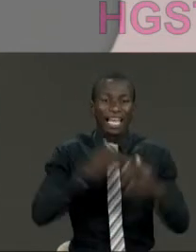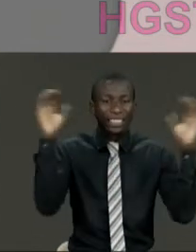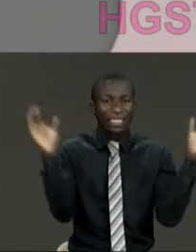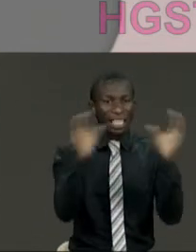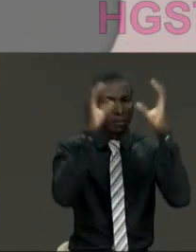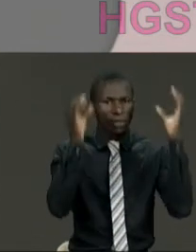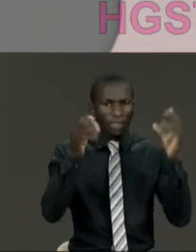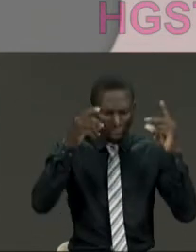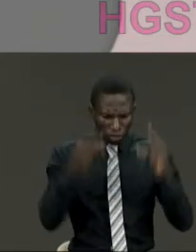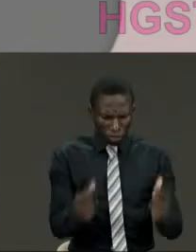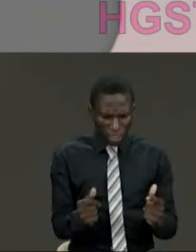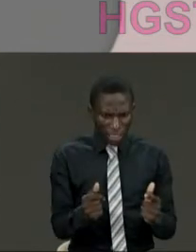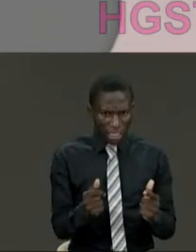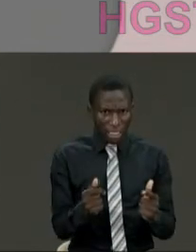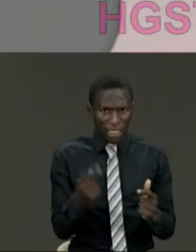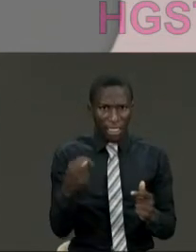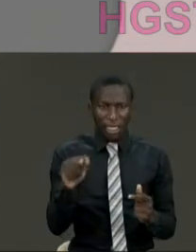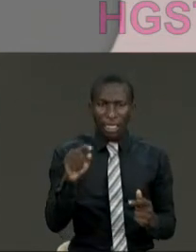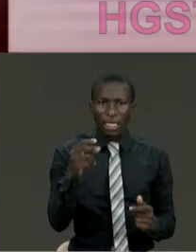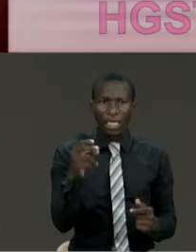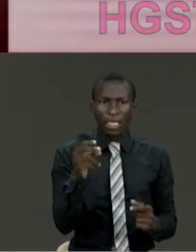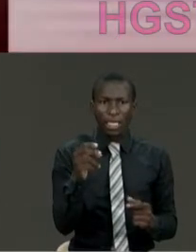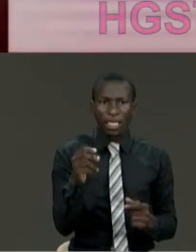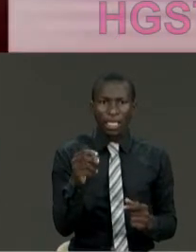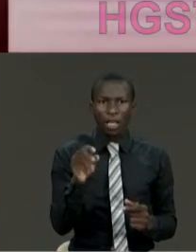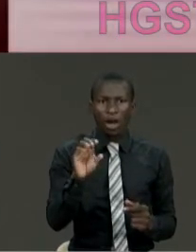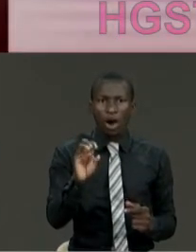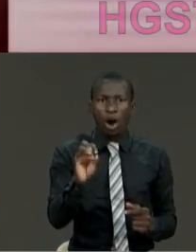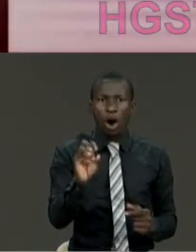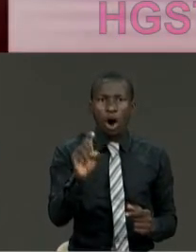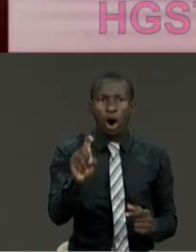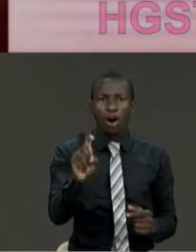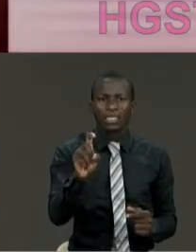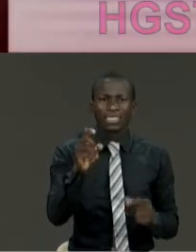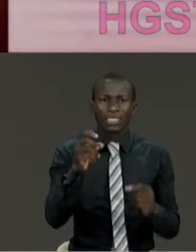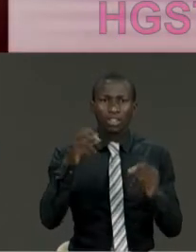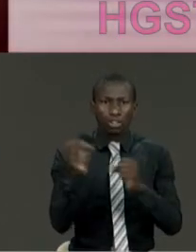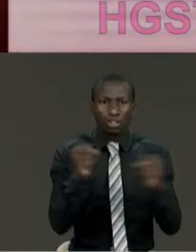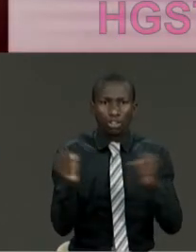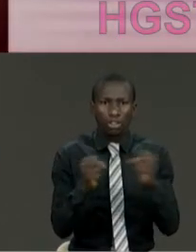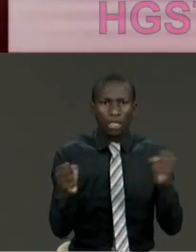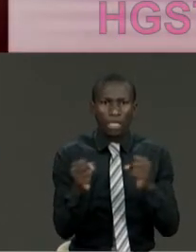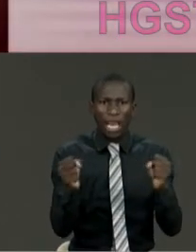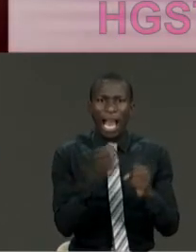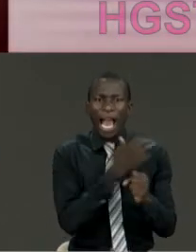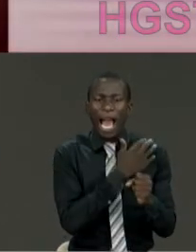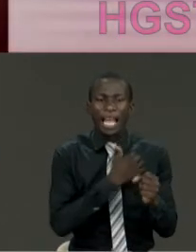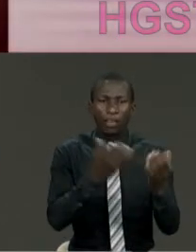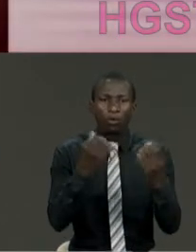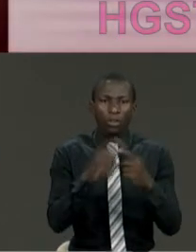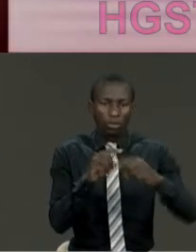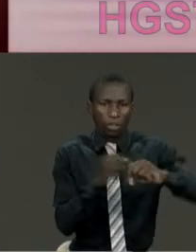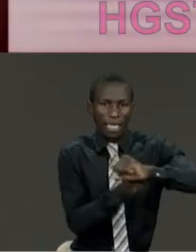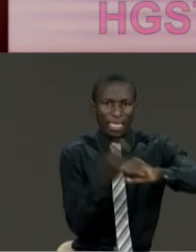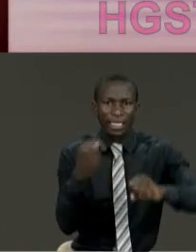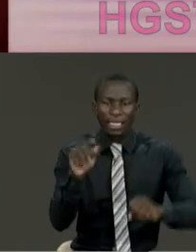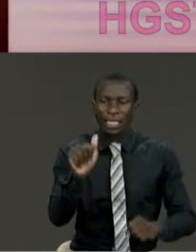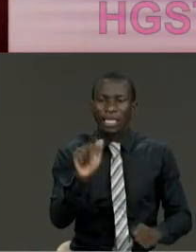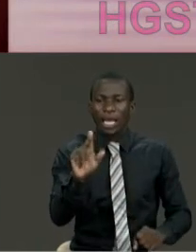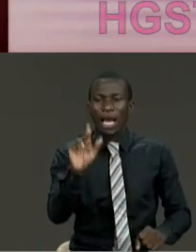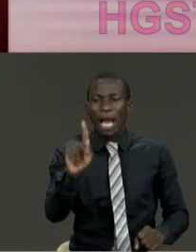ox shook. And Uzzah was trying to guide the ark not to fall down. And